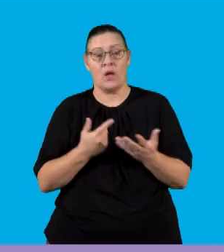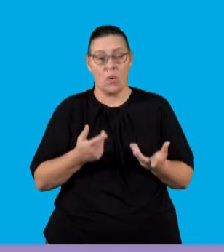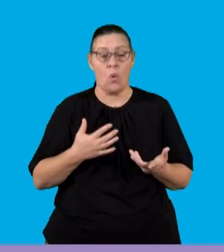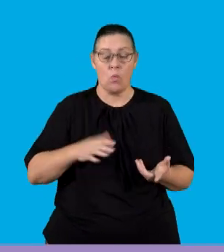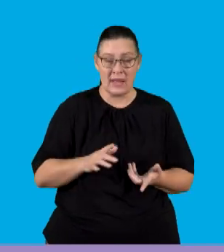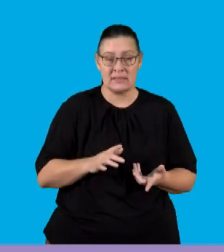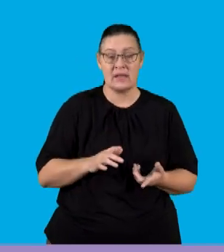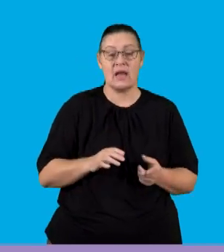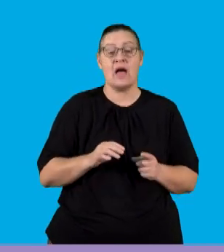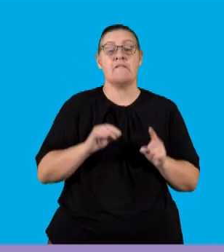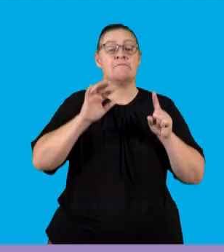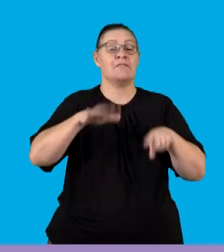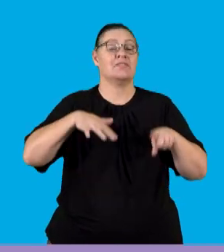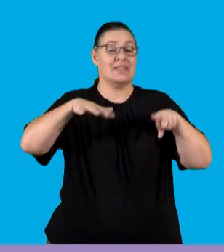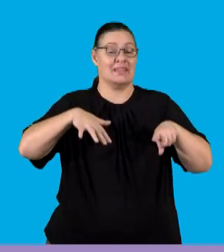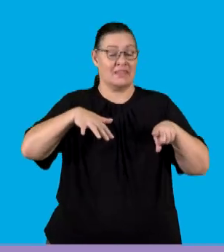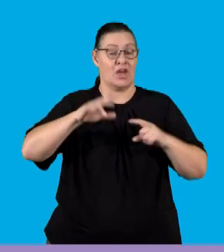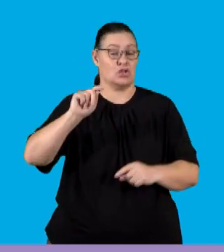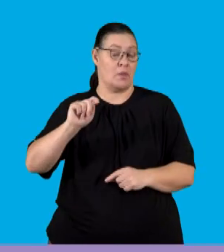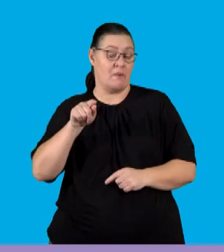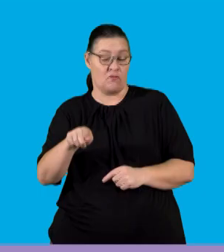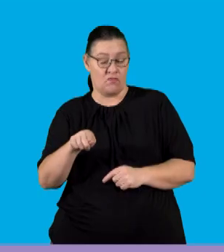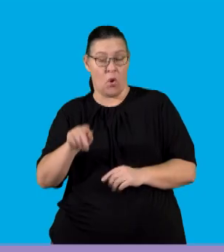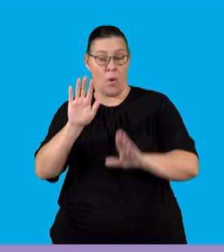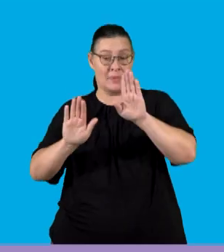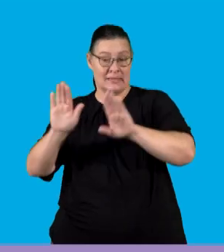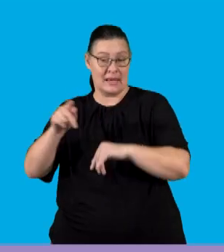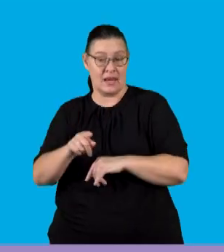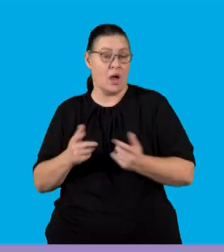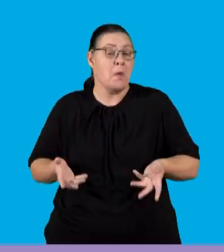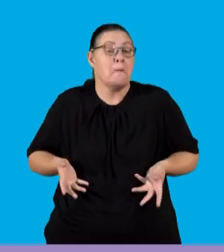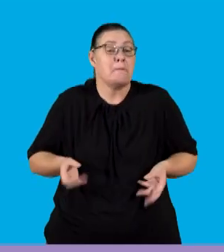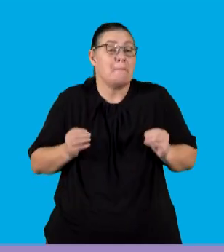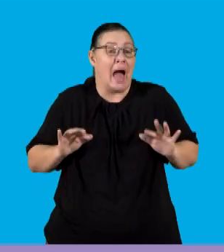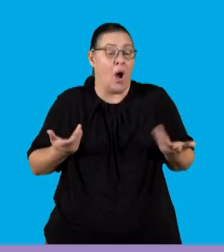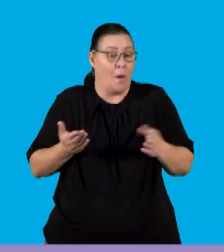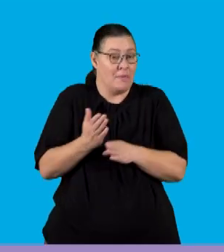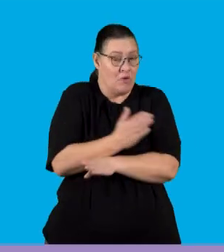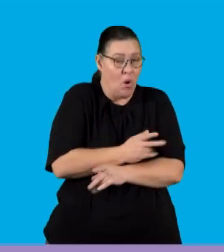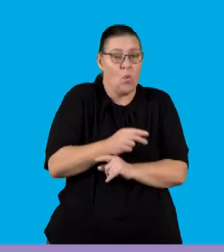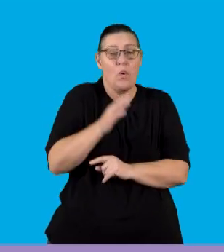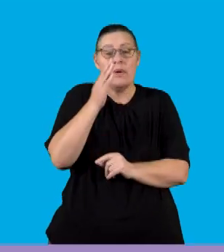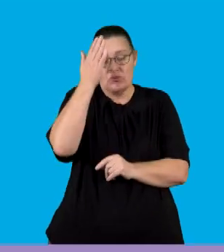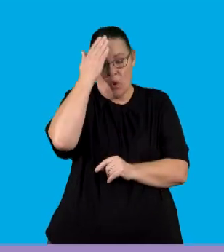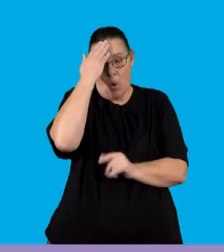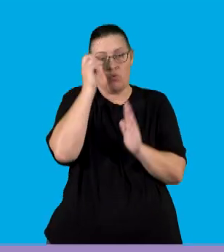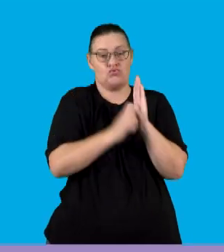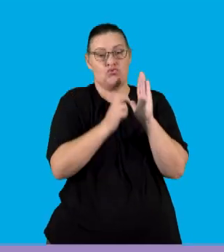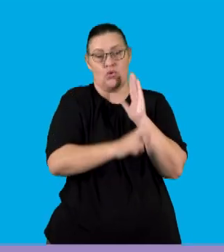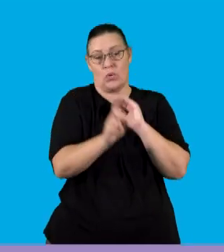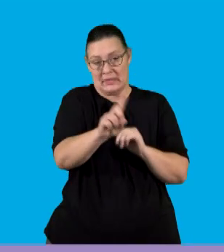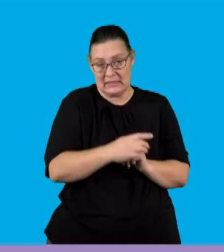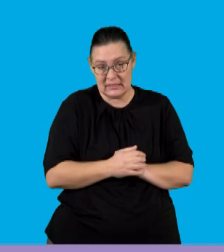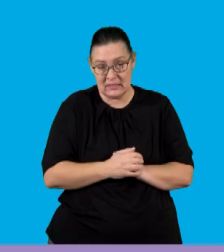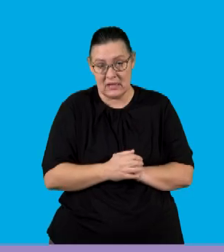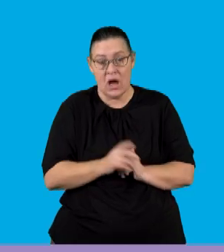the 15th term of this pattern. Now, before we can find the 15th term, we need a rule.